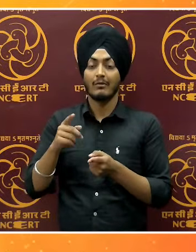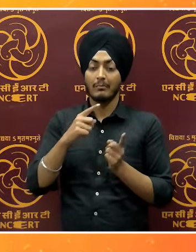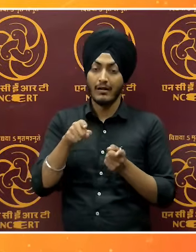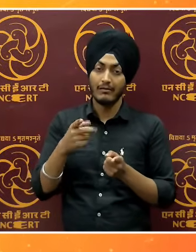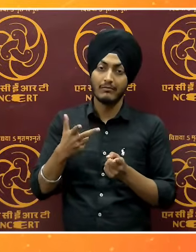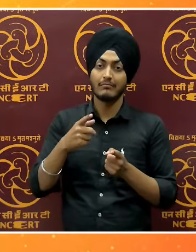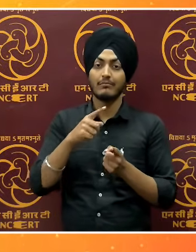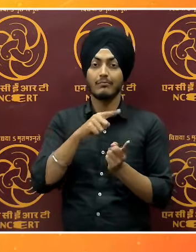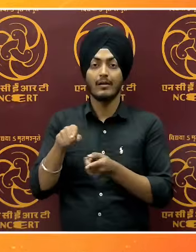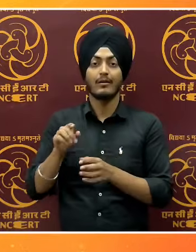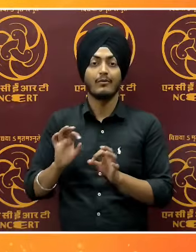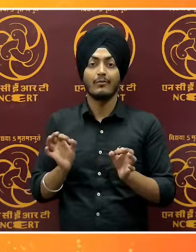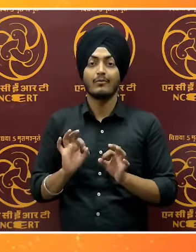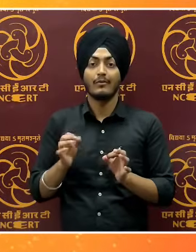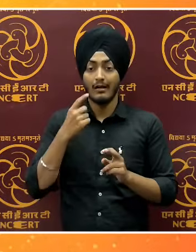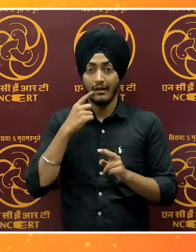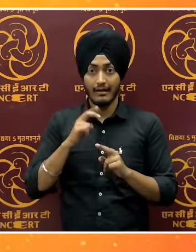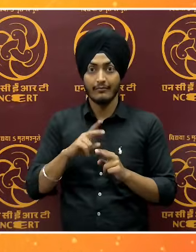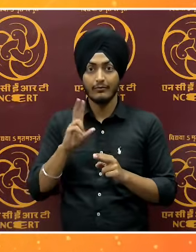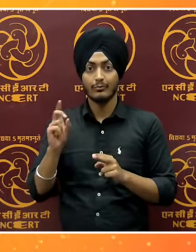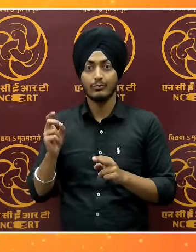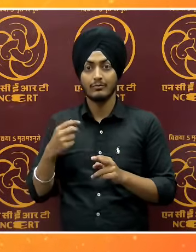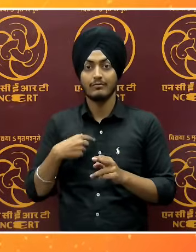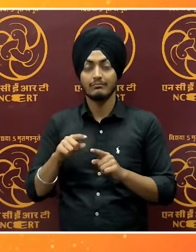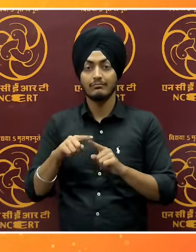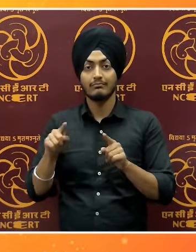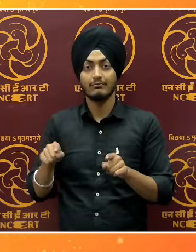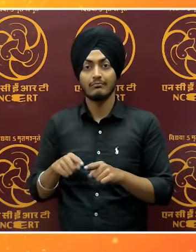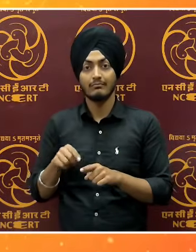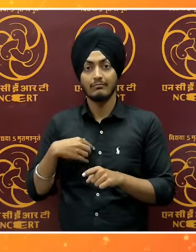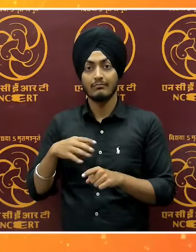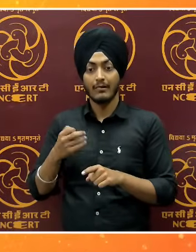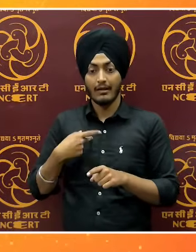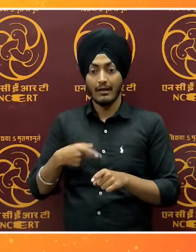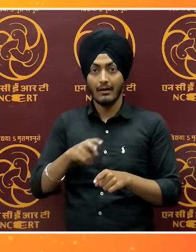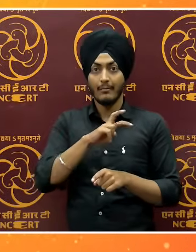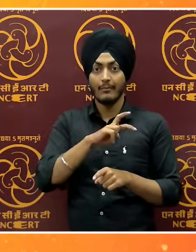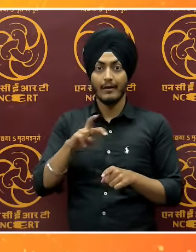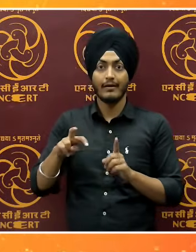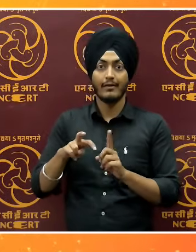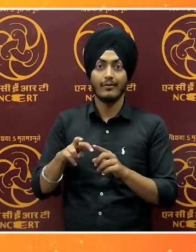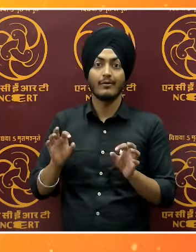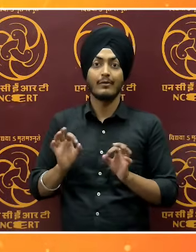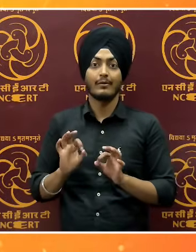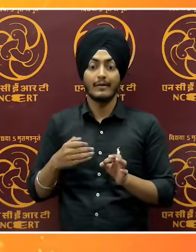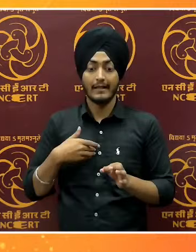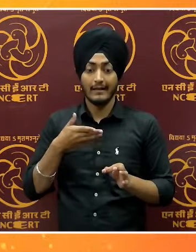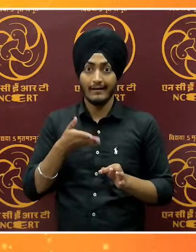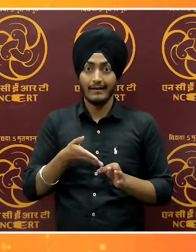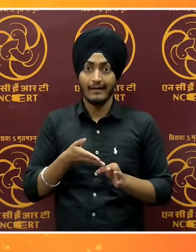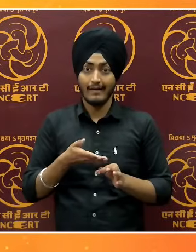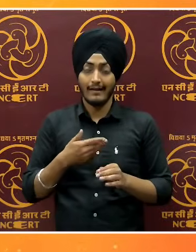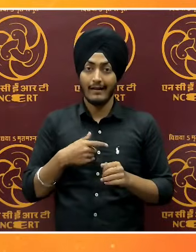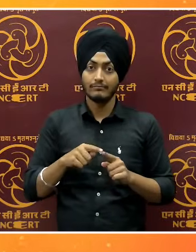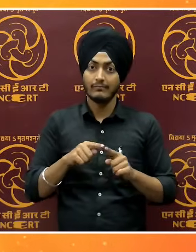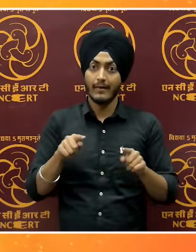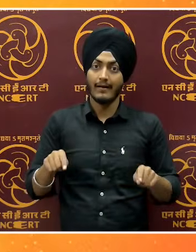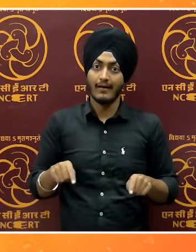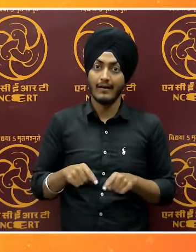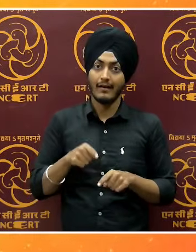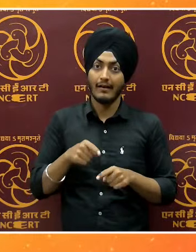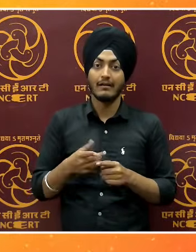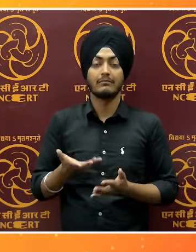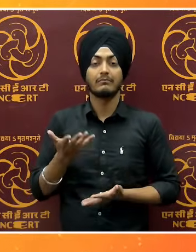non-parallel. If I take another area, they are not parallel. That means in this area the magnetic field is